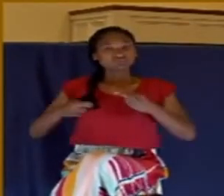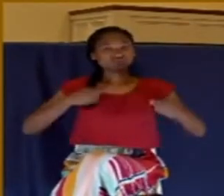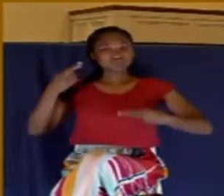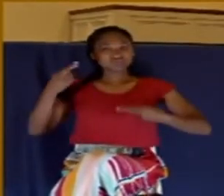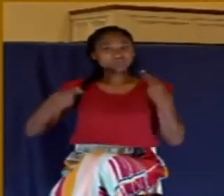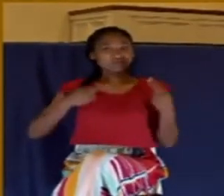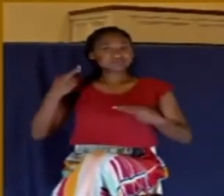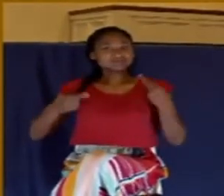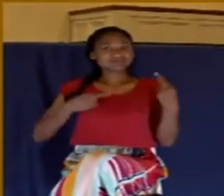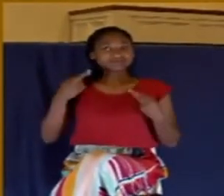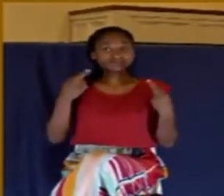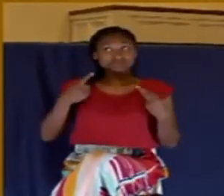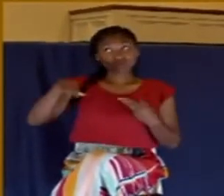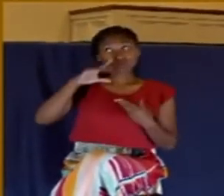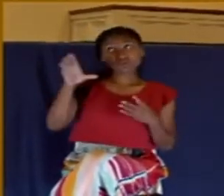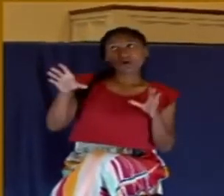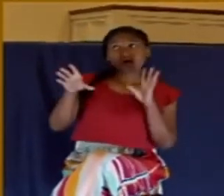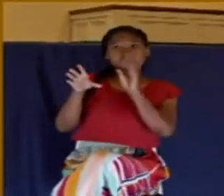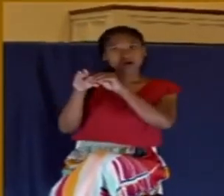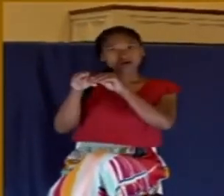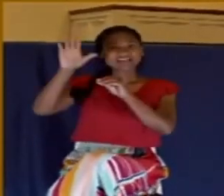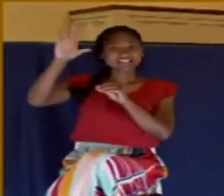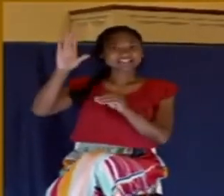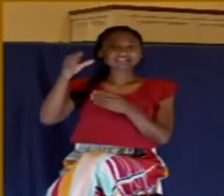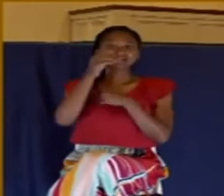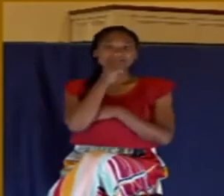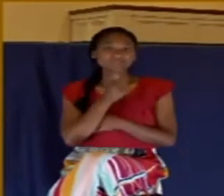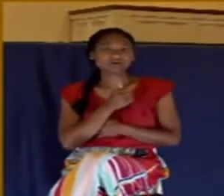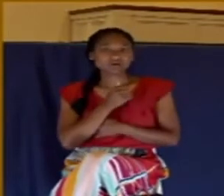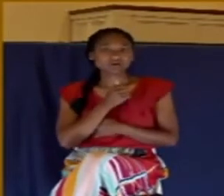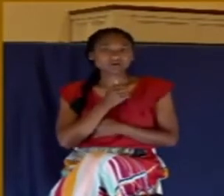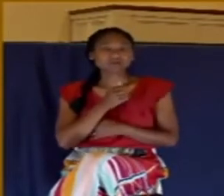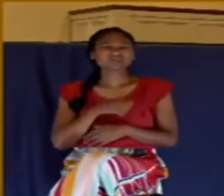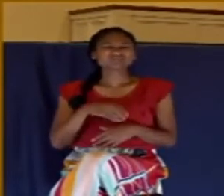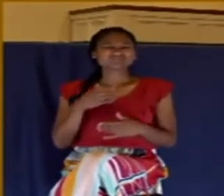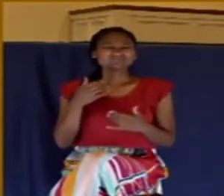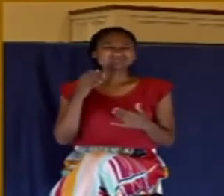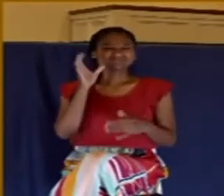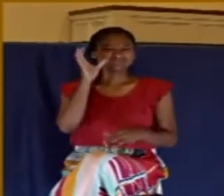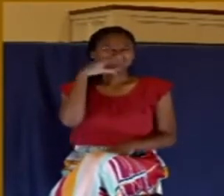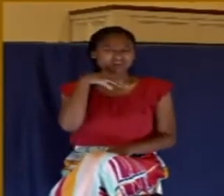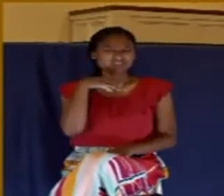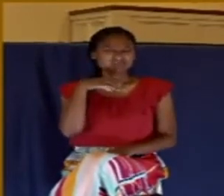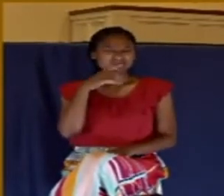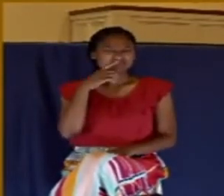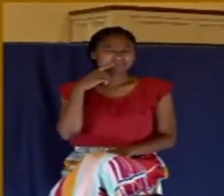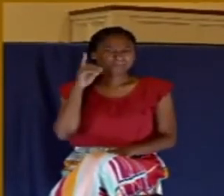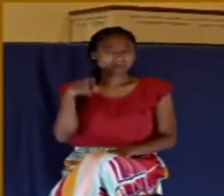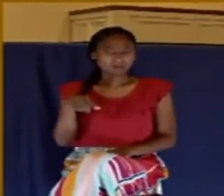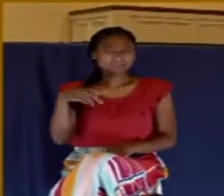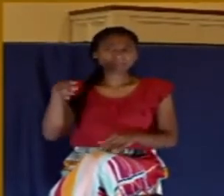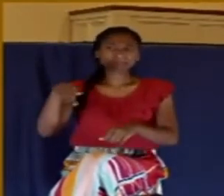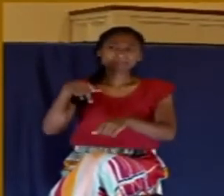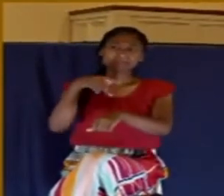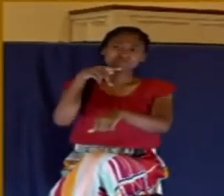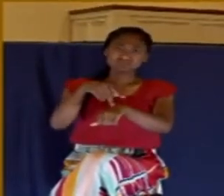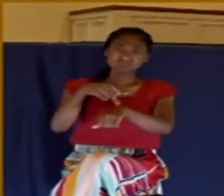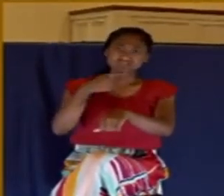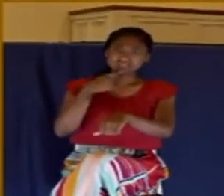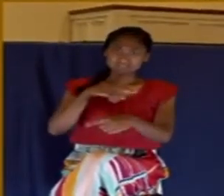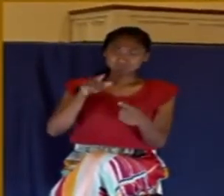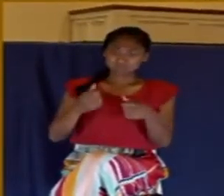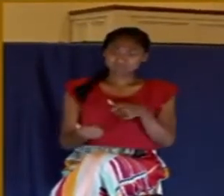you're partakers of Christ's suffering. Now here, Peter gives a strange command. When a fiery trial comes upon